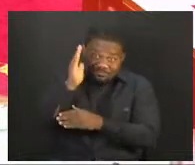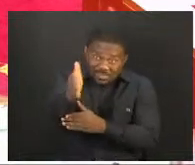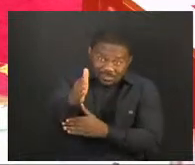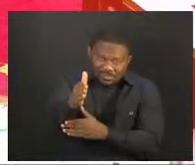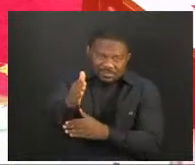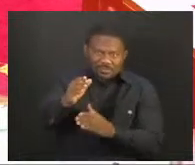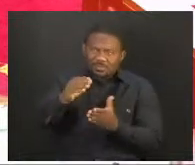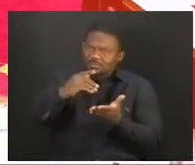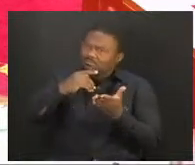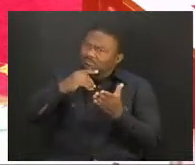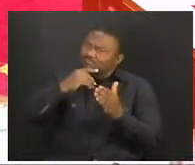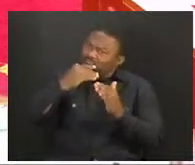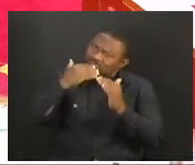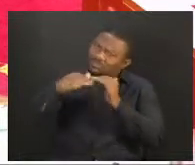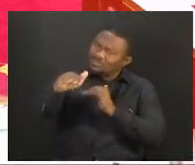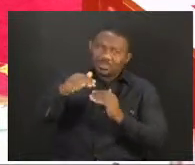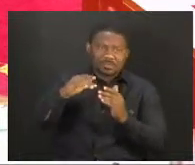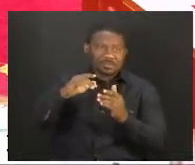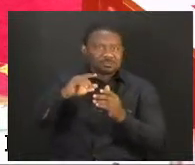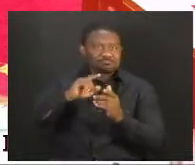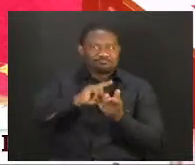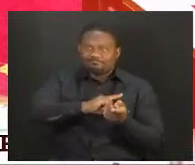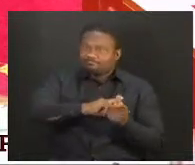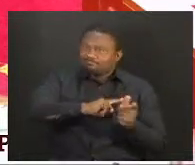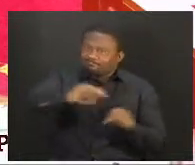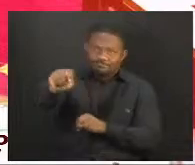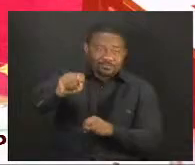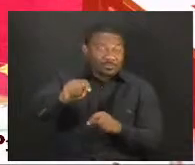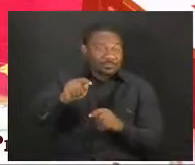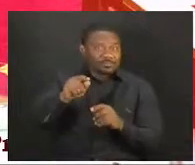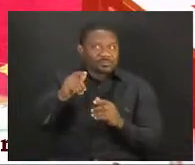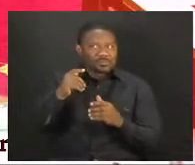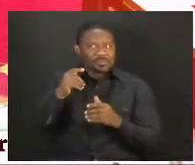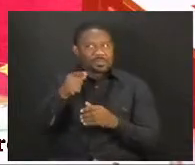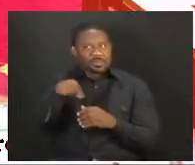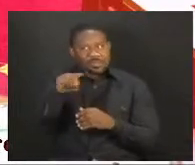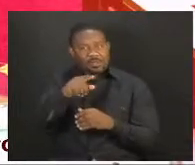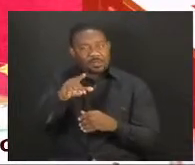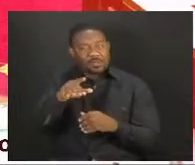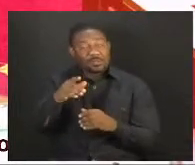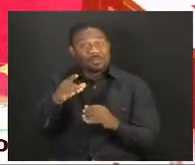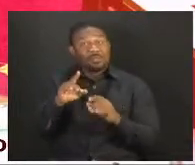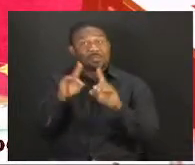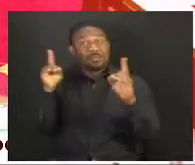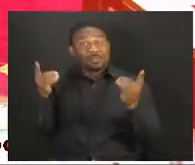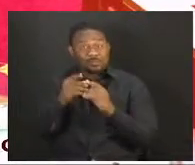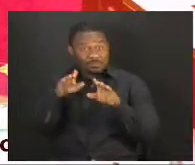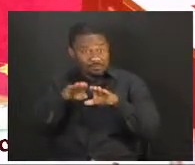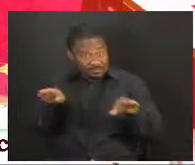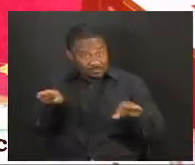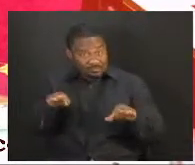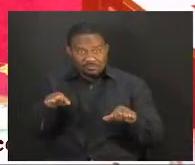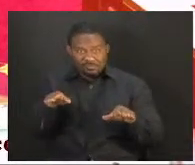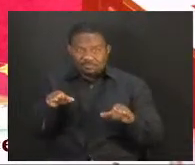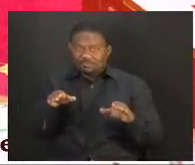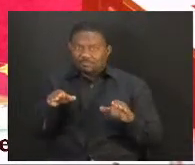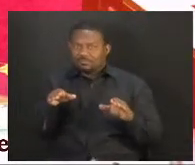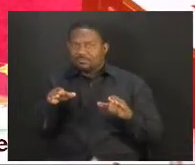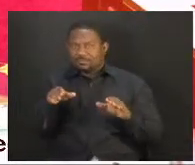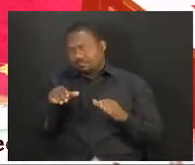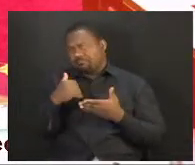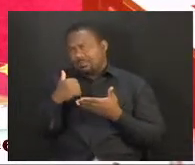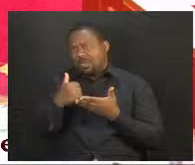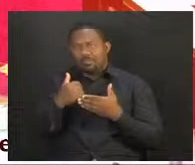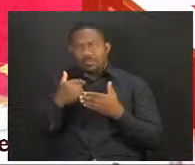district assemblies to spur economic growth and at the district level to deepen